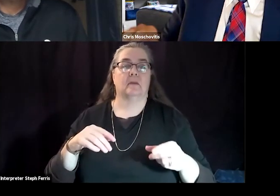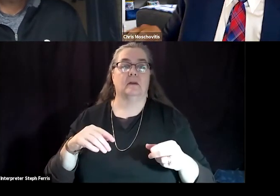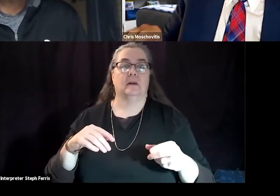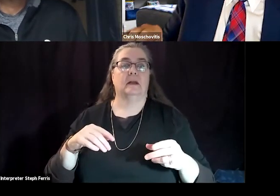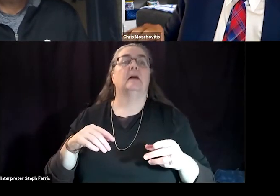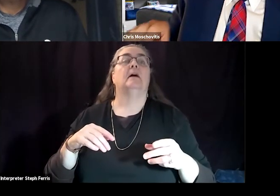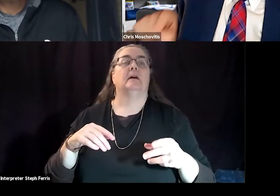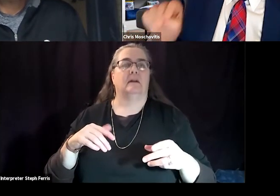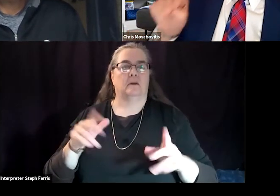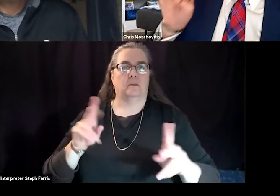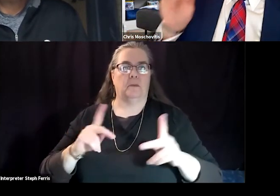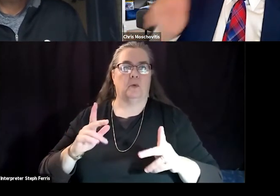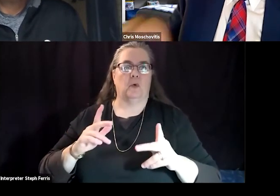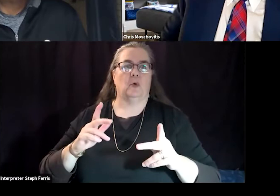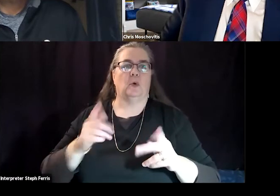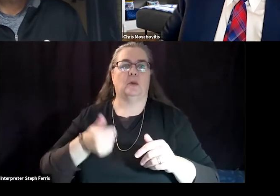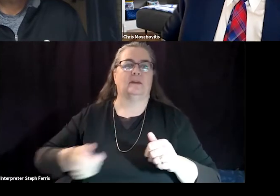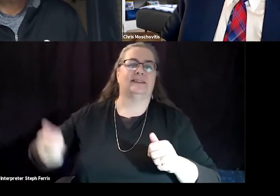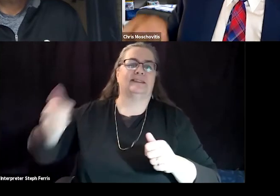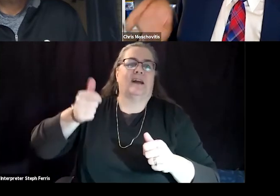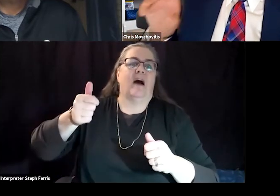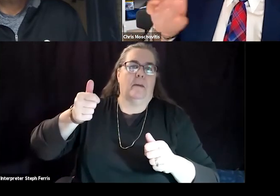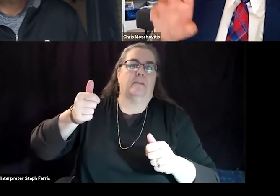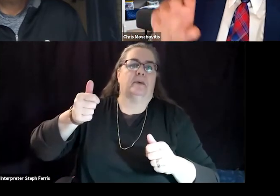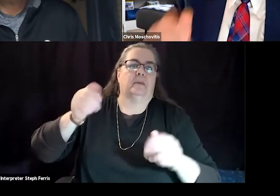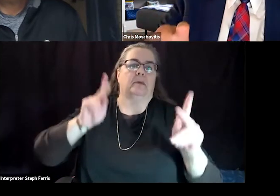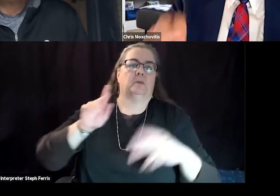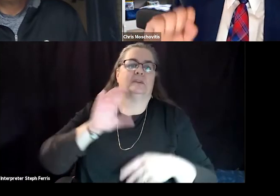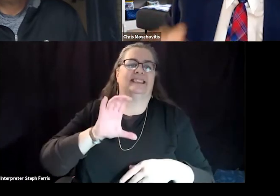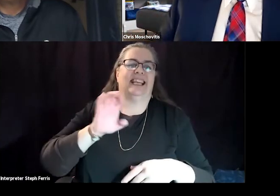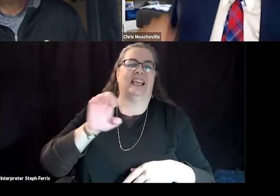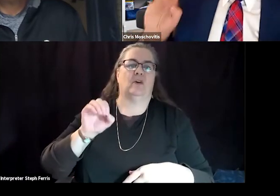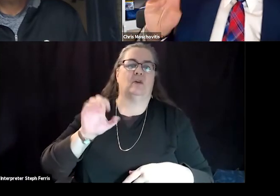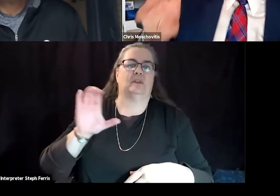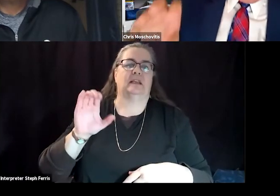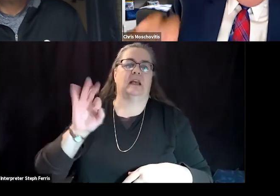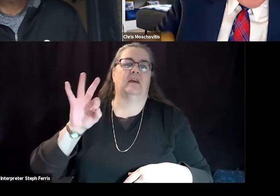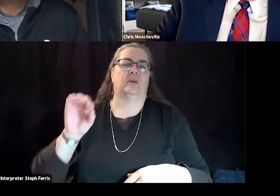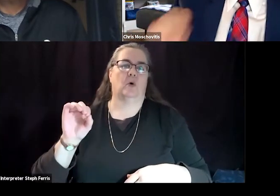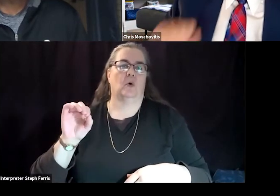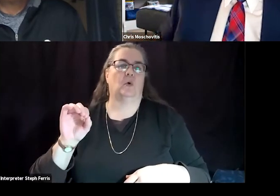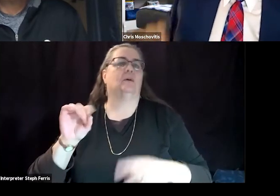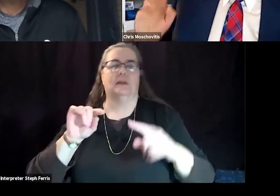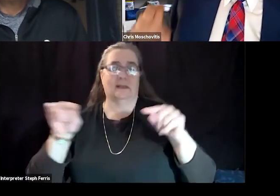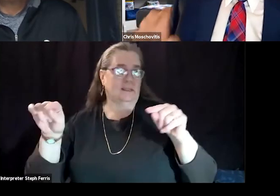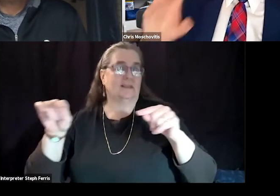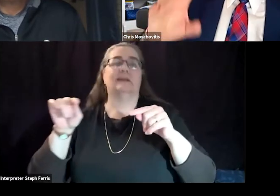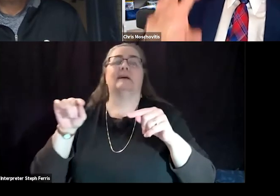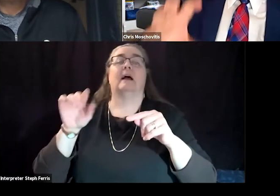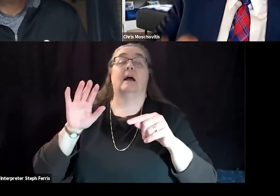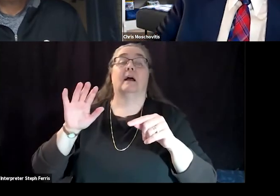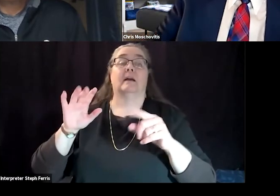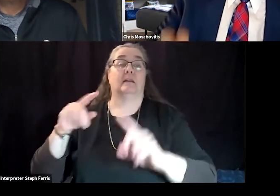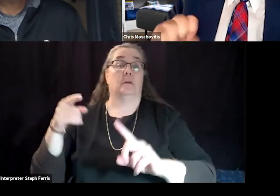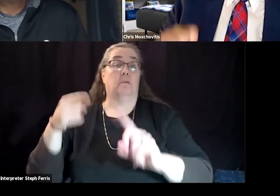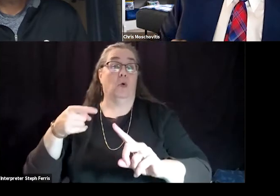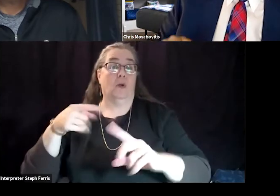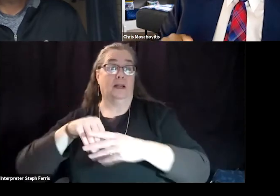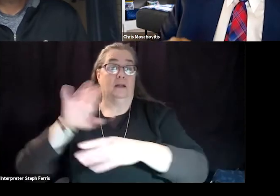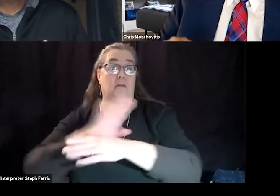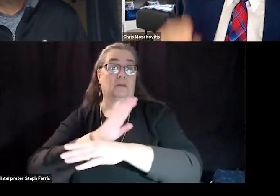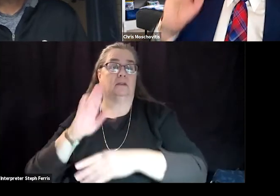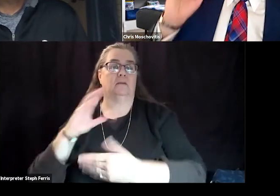buck. And if you are starting to say, well, think about risk management, think about privacy, think about